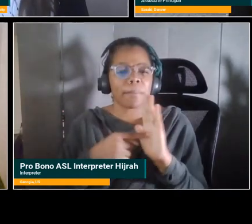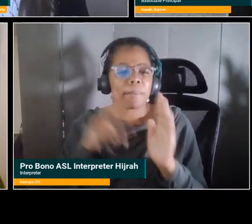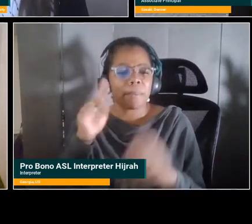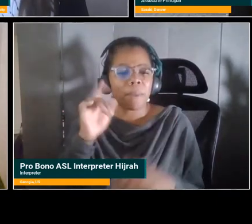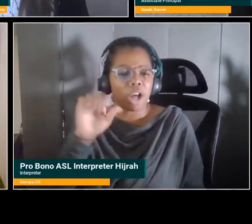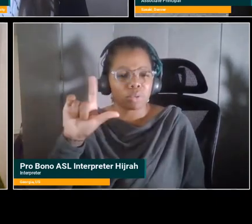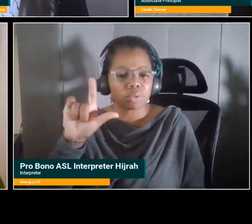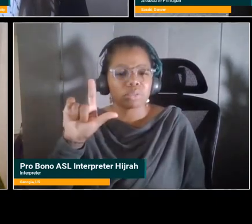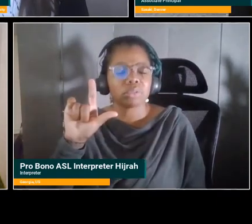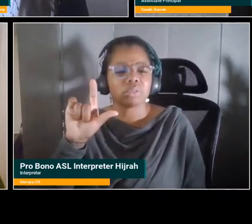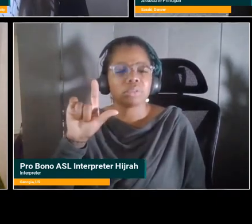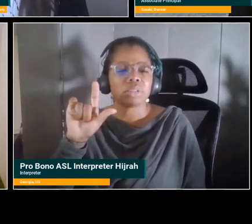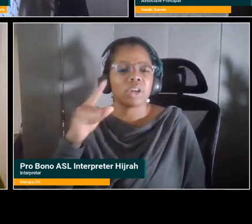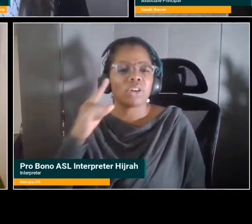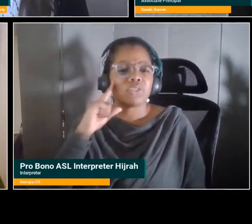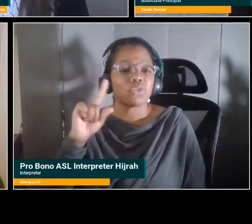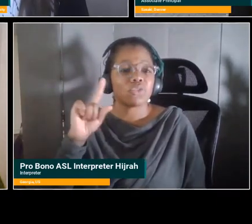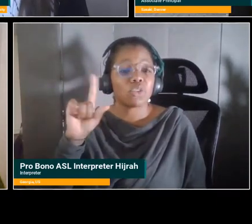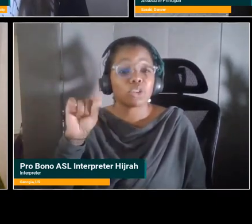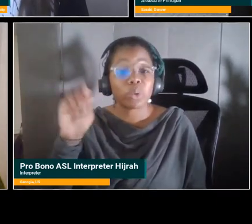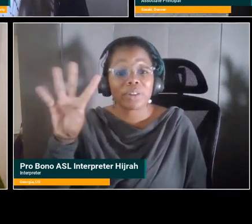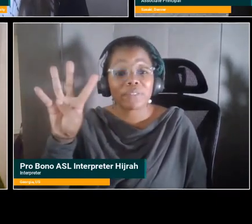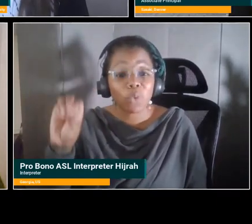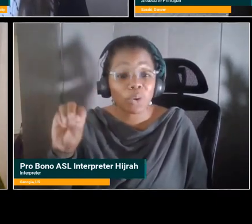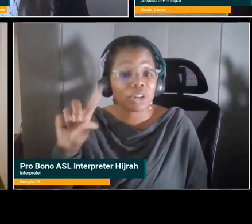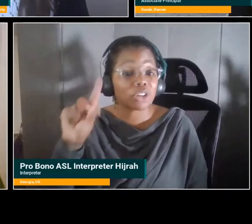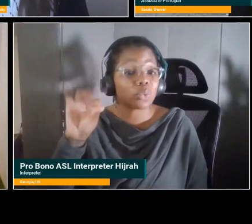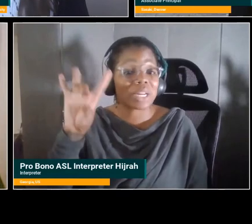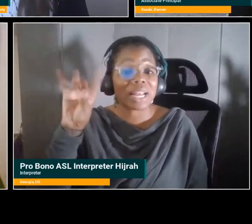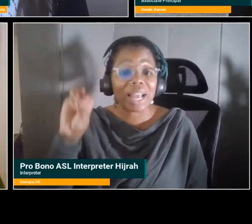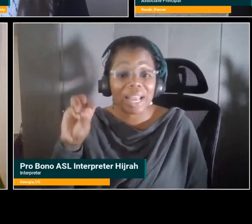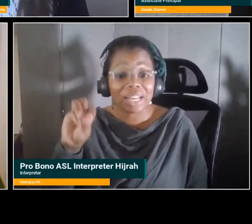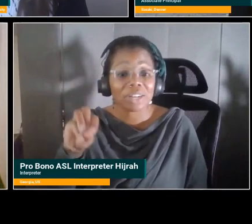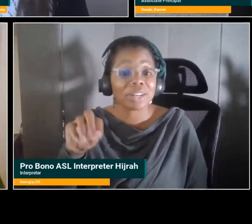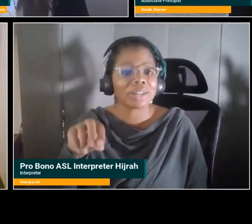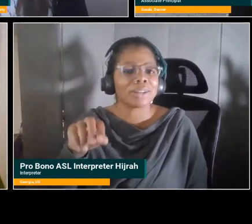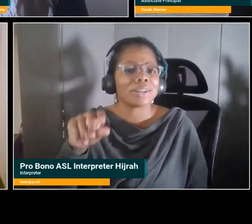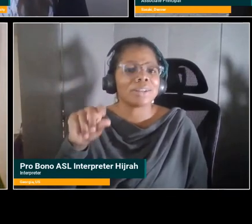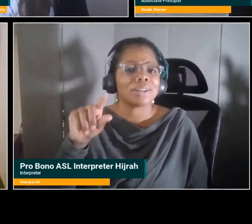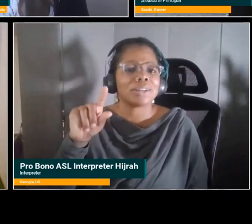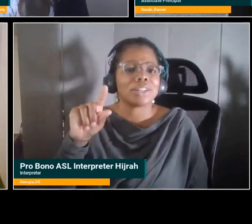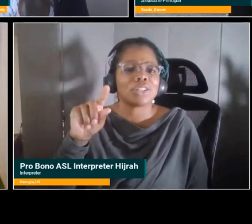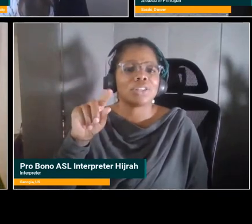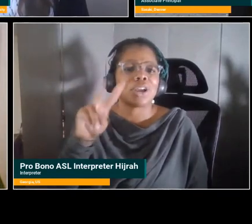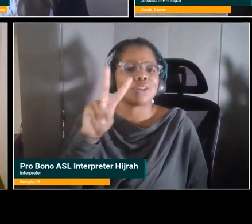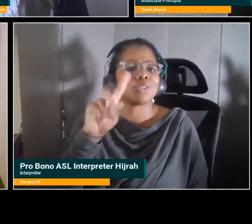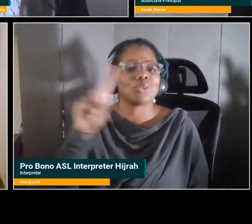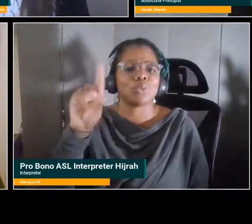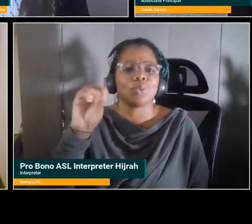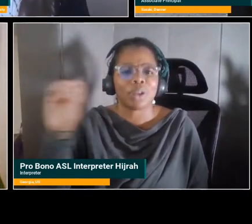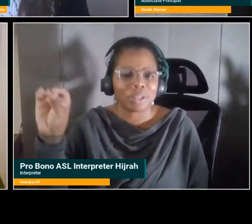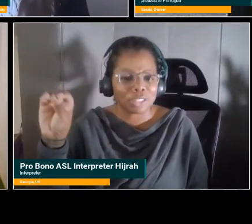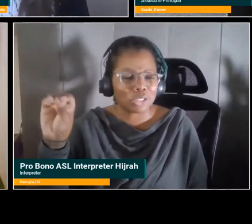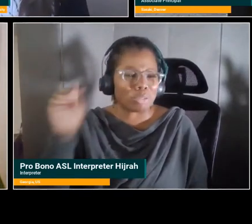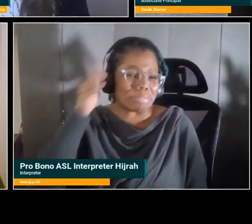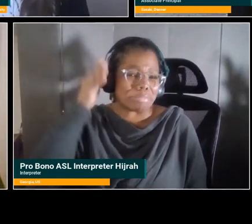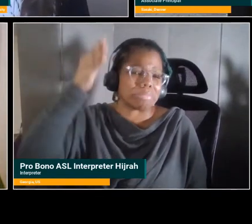models, are for 2040, 2080, 2100, you know, like long term. And I